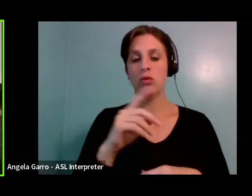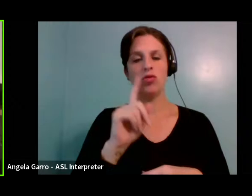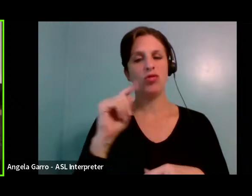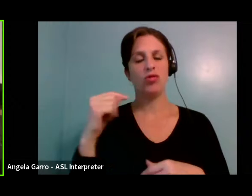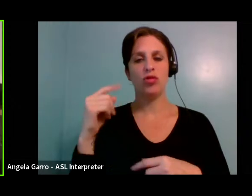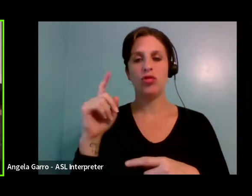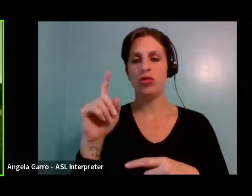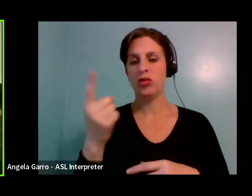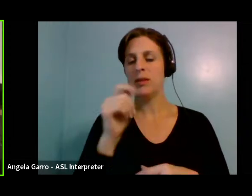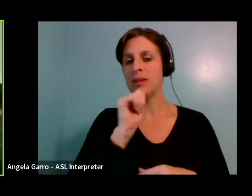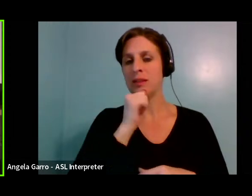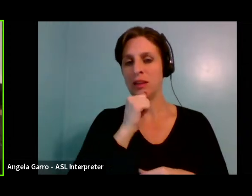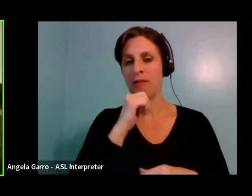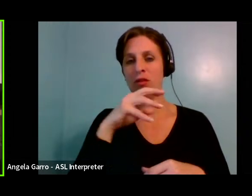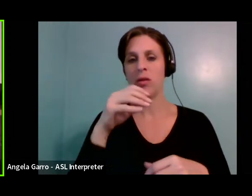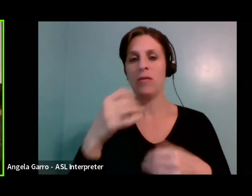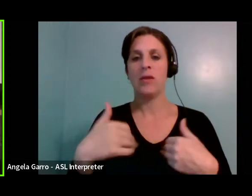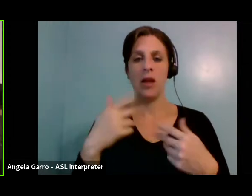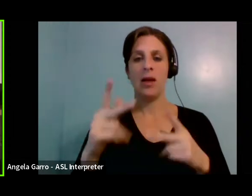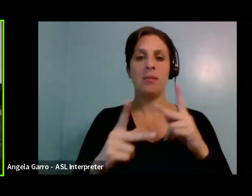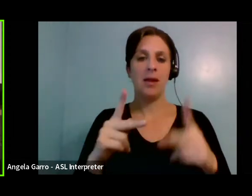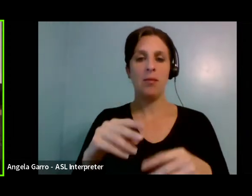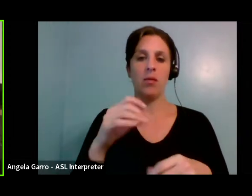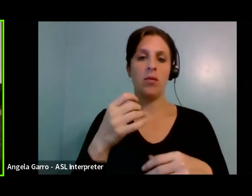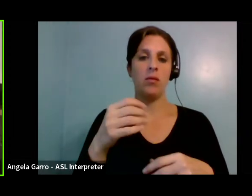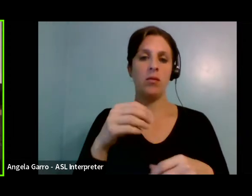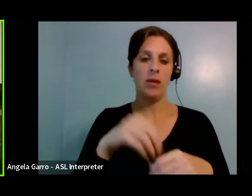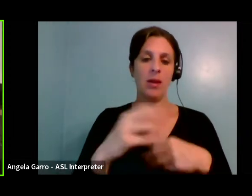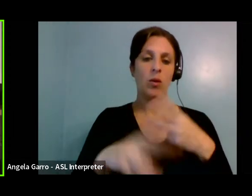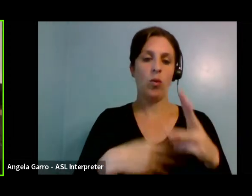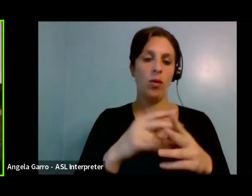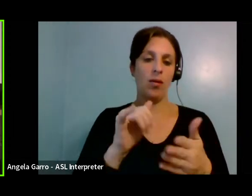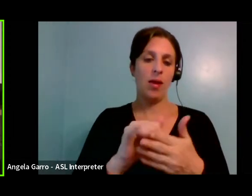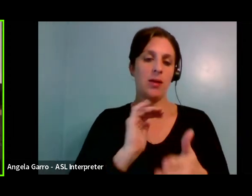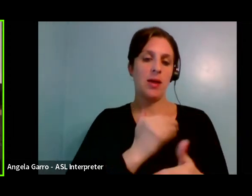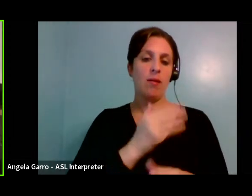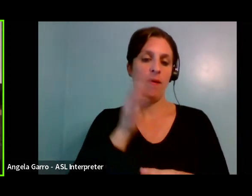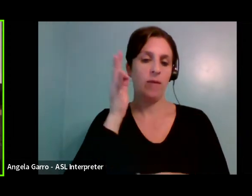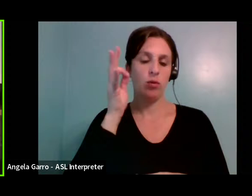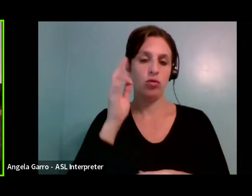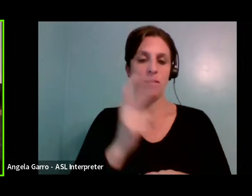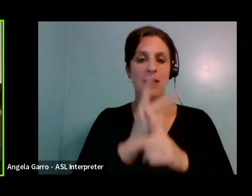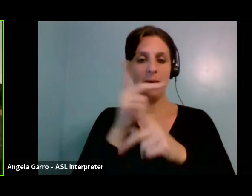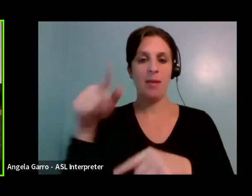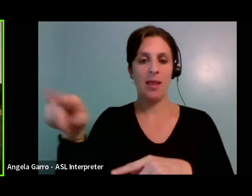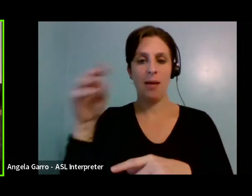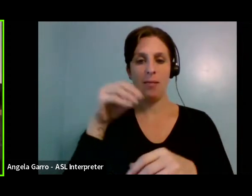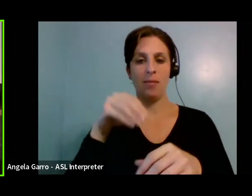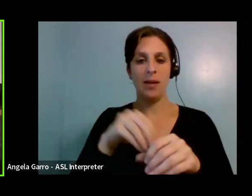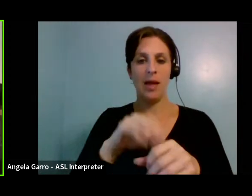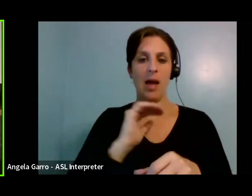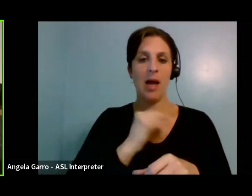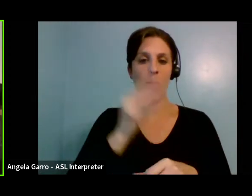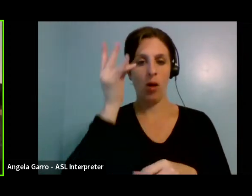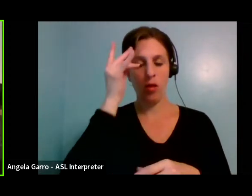of our young people in the world that are our future, just keeping them in our thoughts during this time.